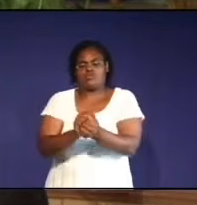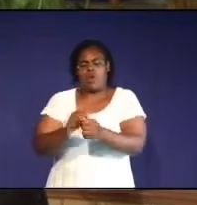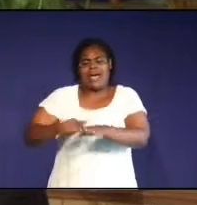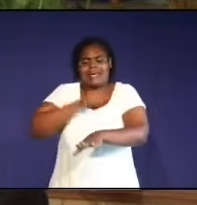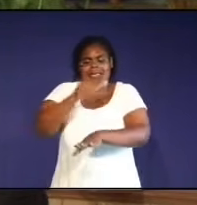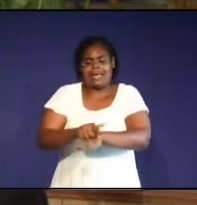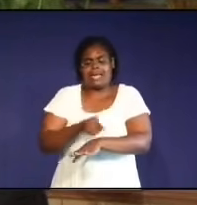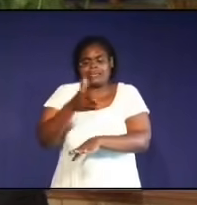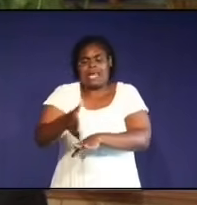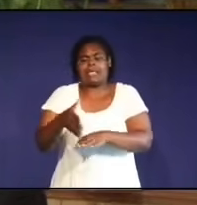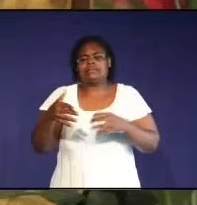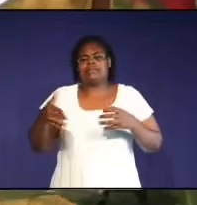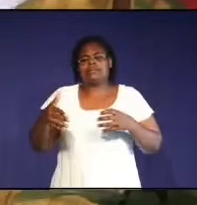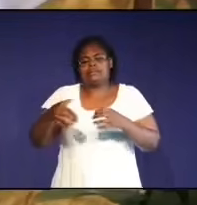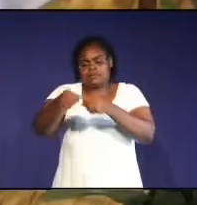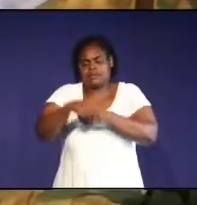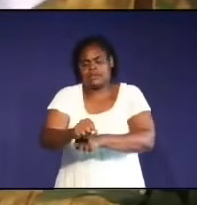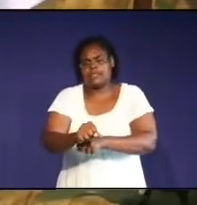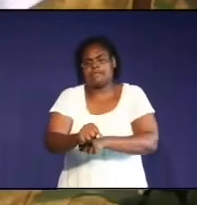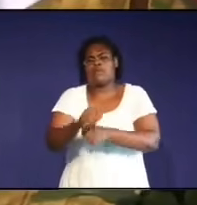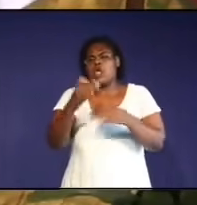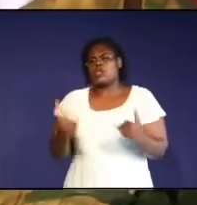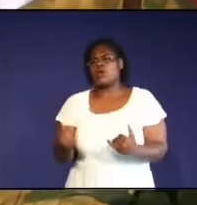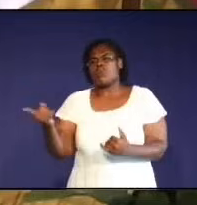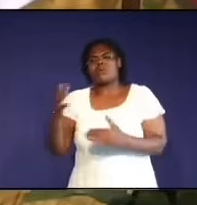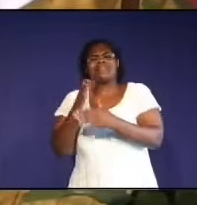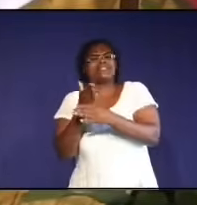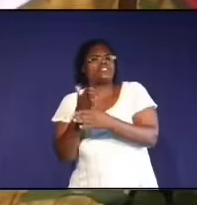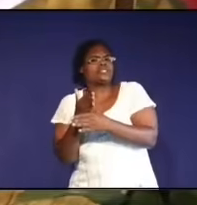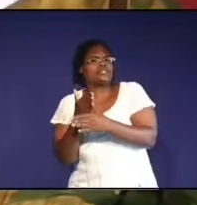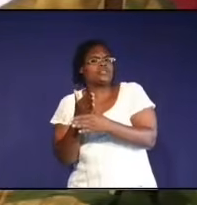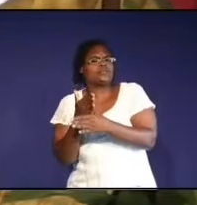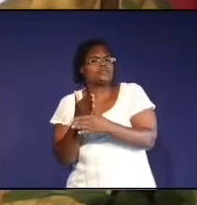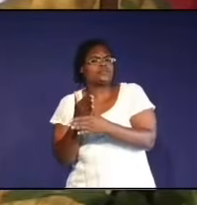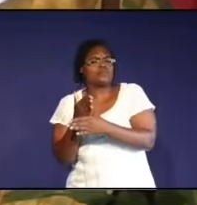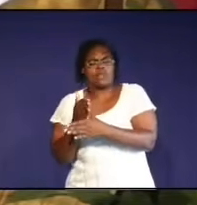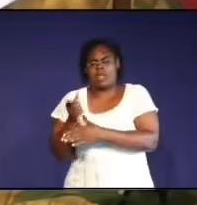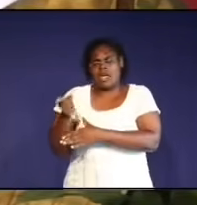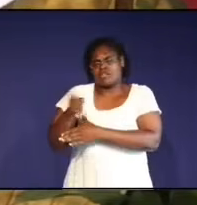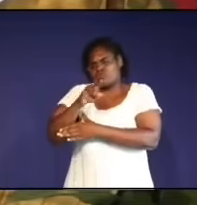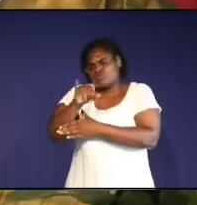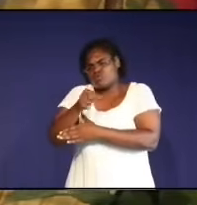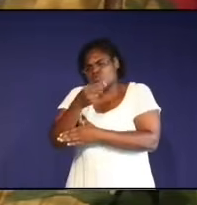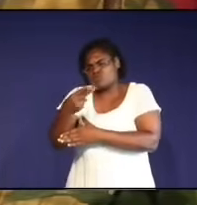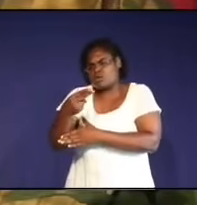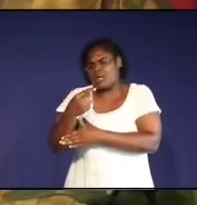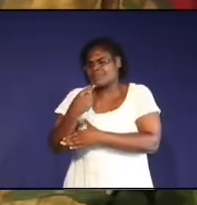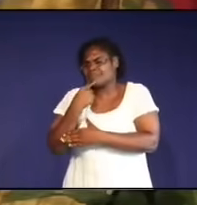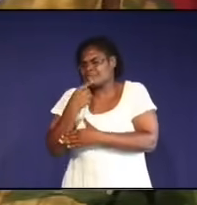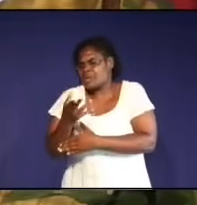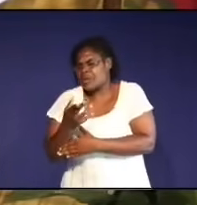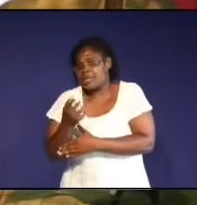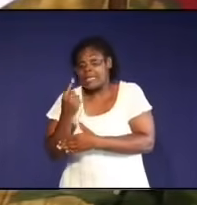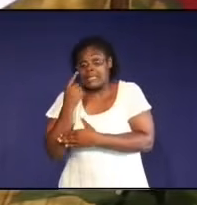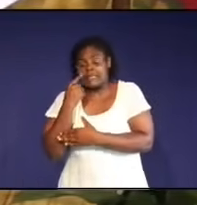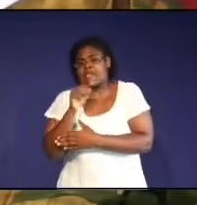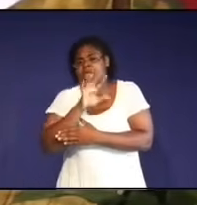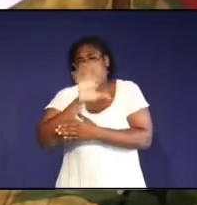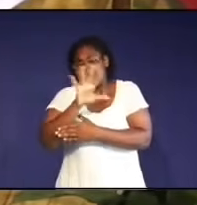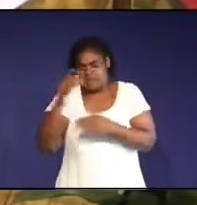want to tell you something. John said he saw five